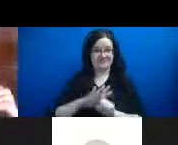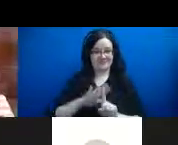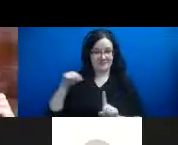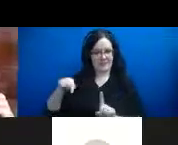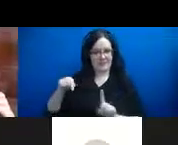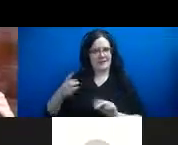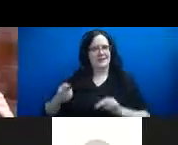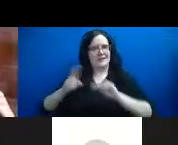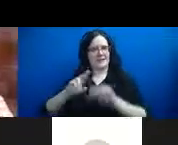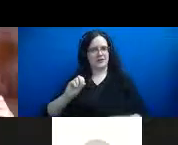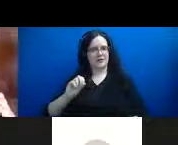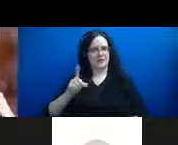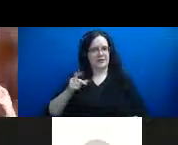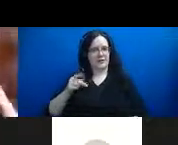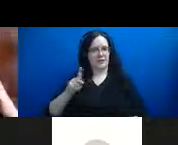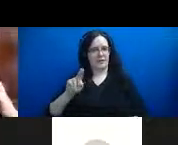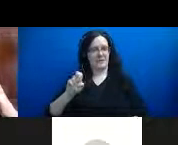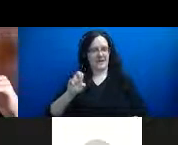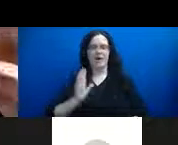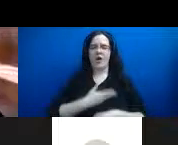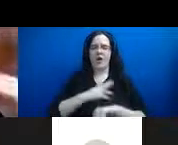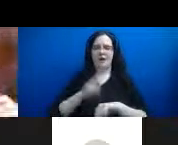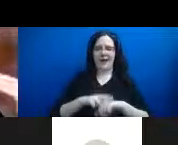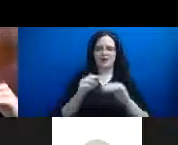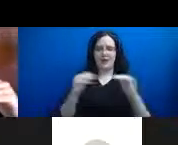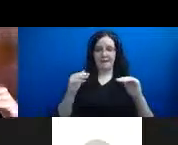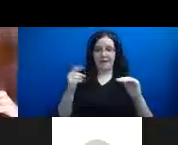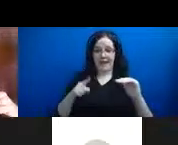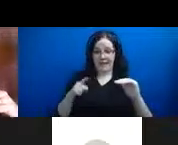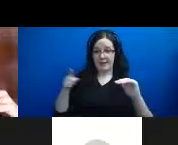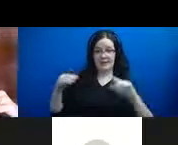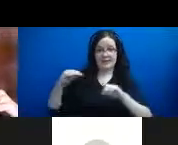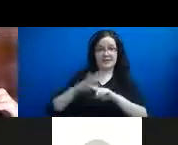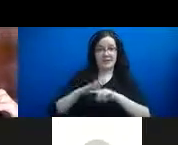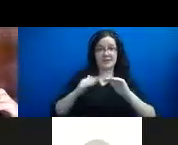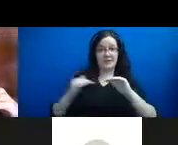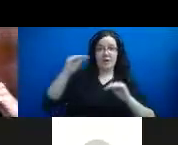above those national levels, those natural levels, it will fall